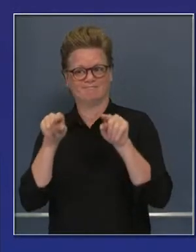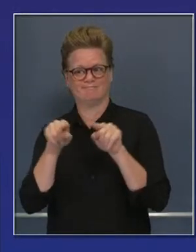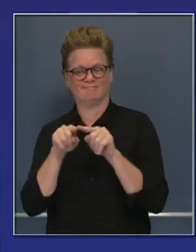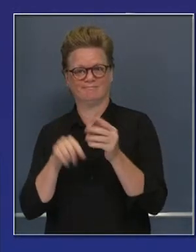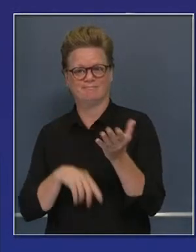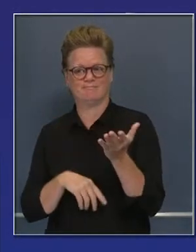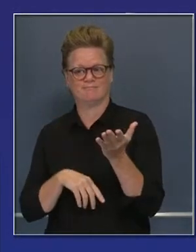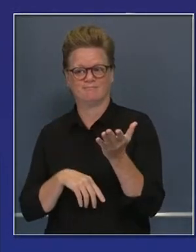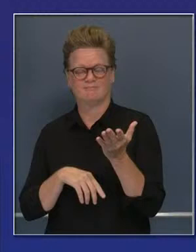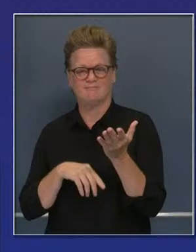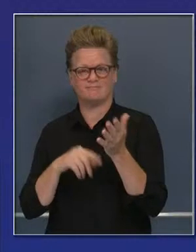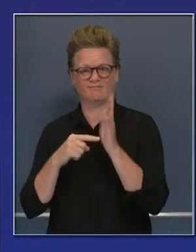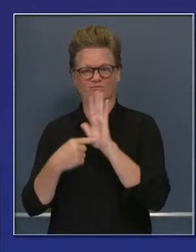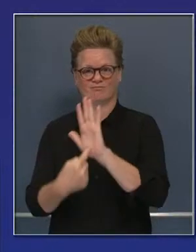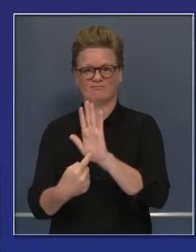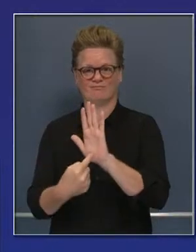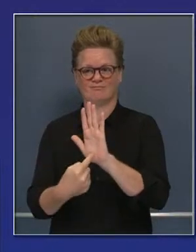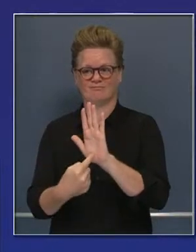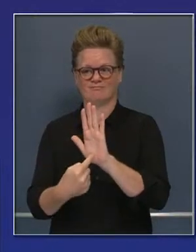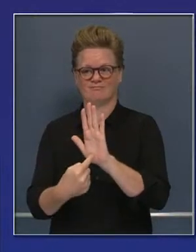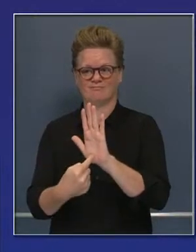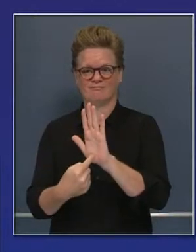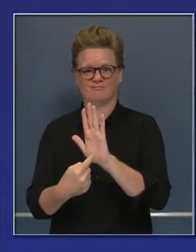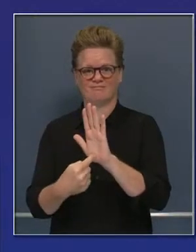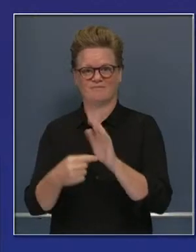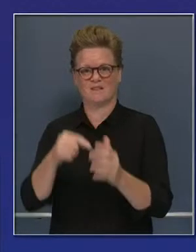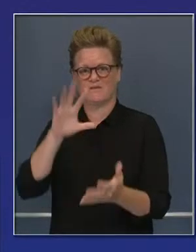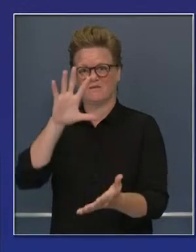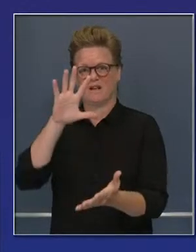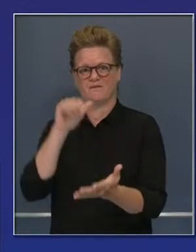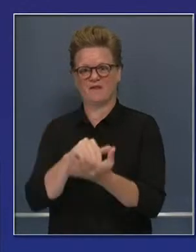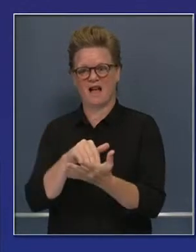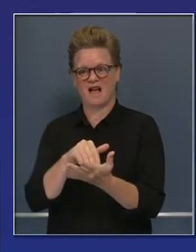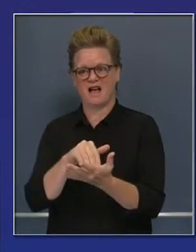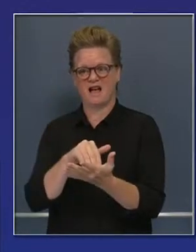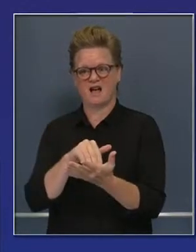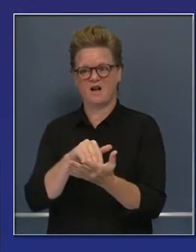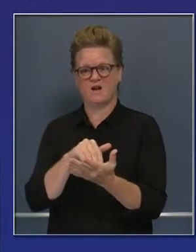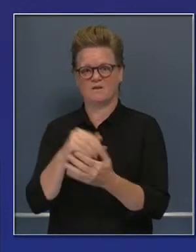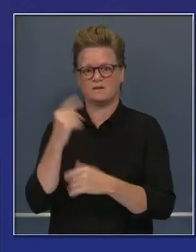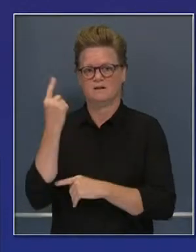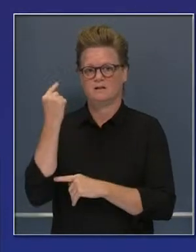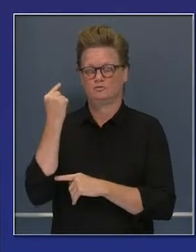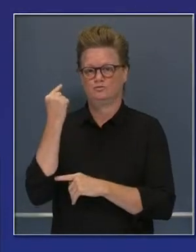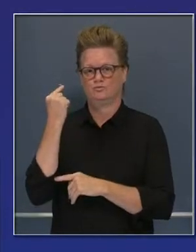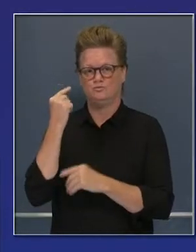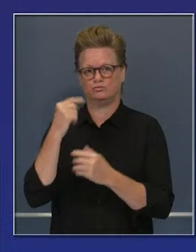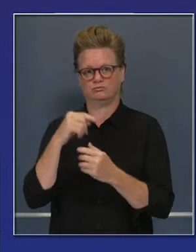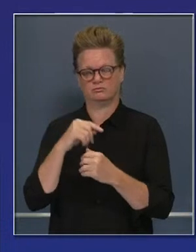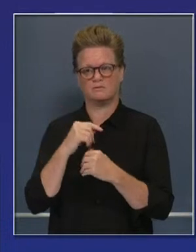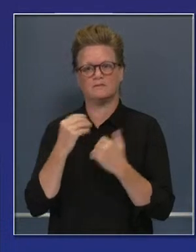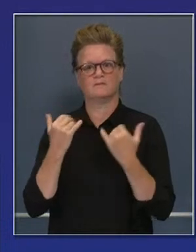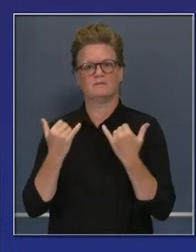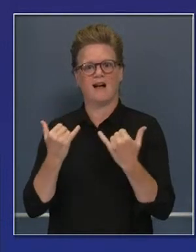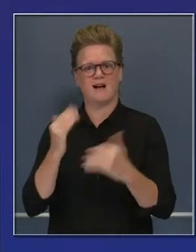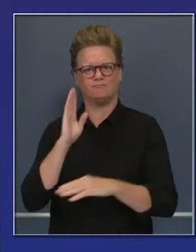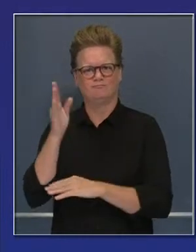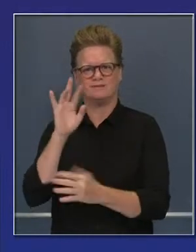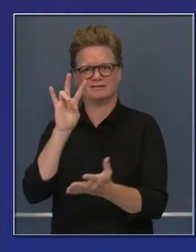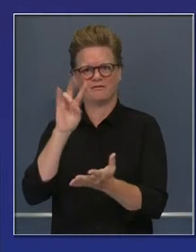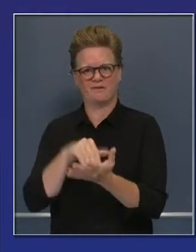of 5,000 fires this time year to date in 2019, already over 7,500, in